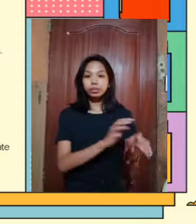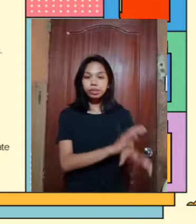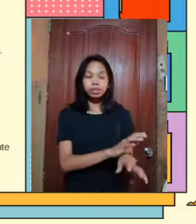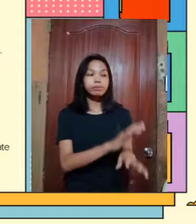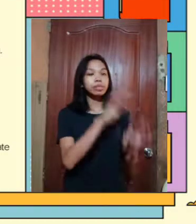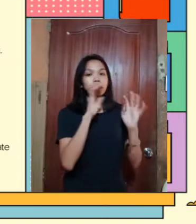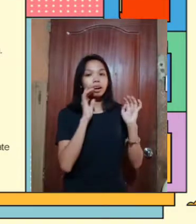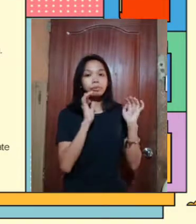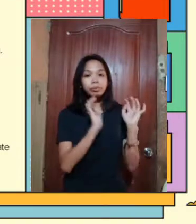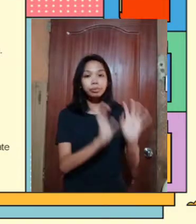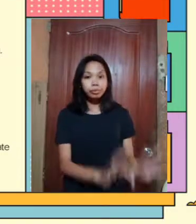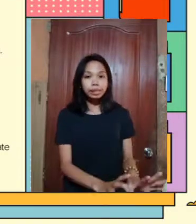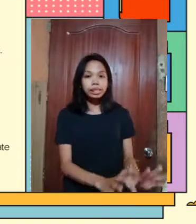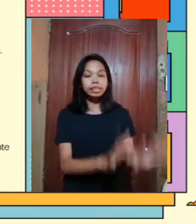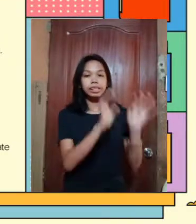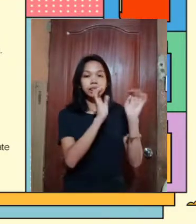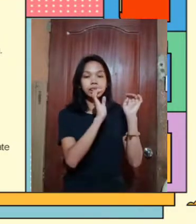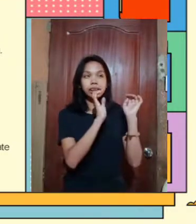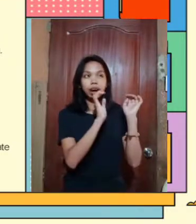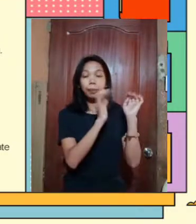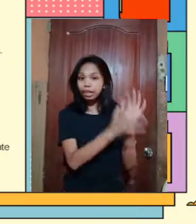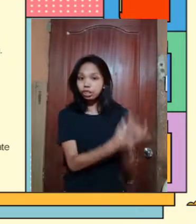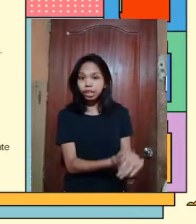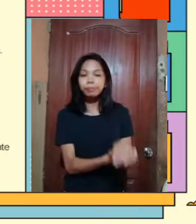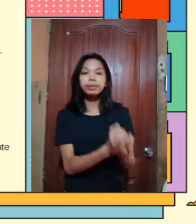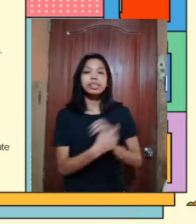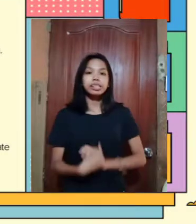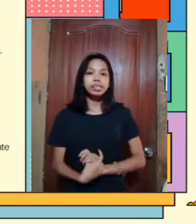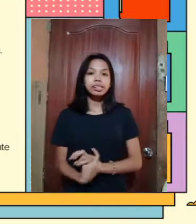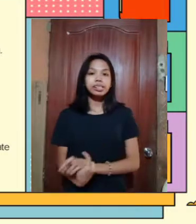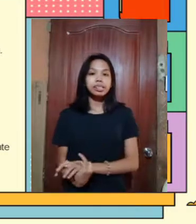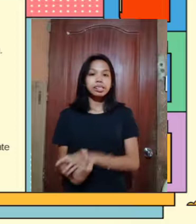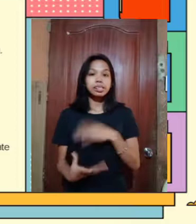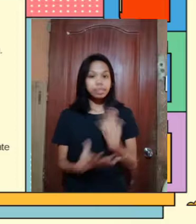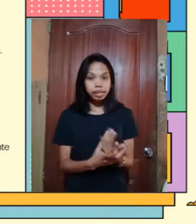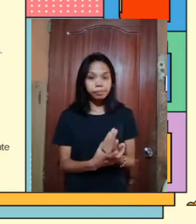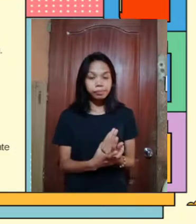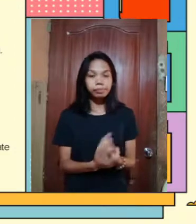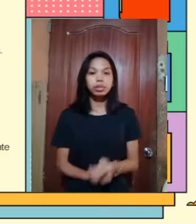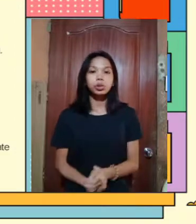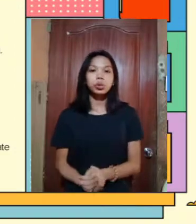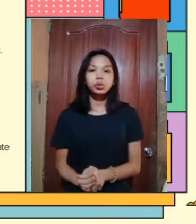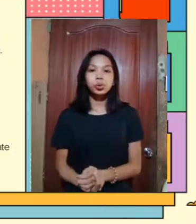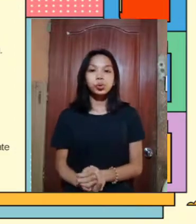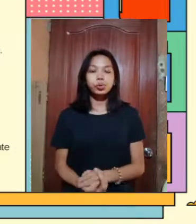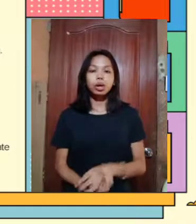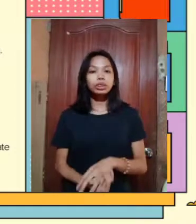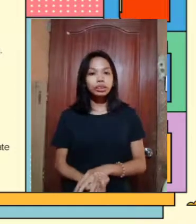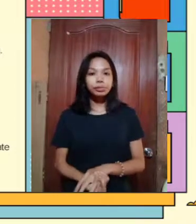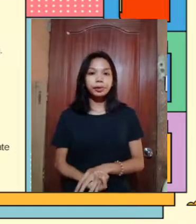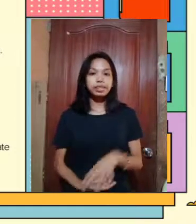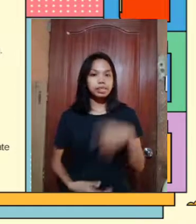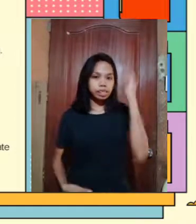as you observe, the movement, the hand shape is the same. So the